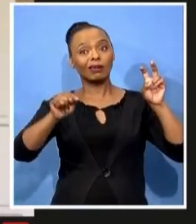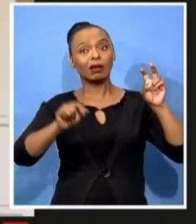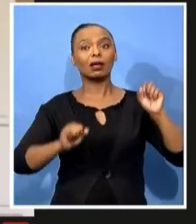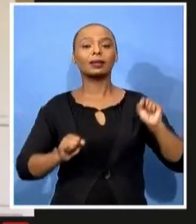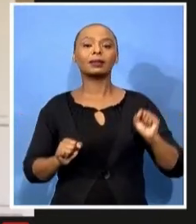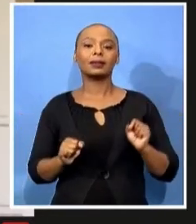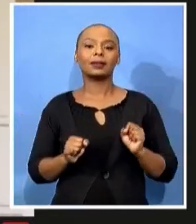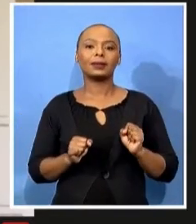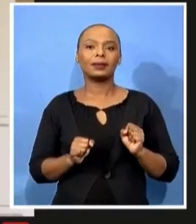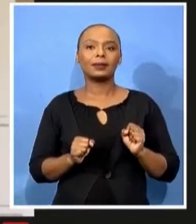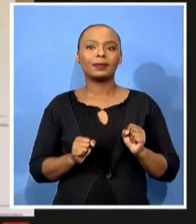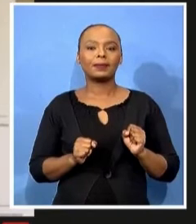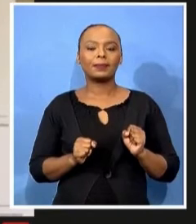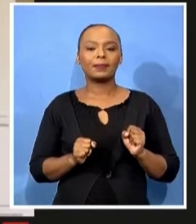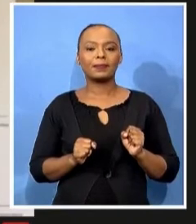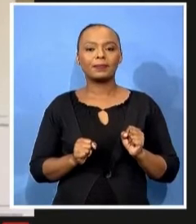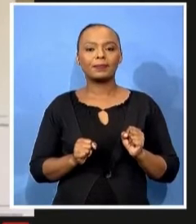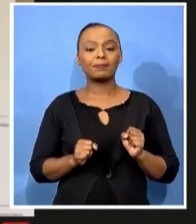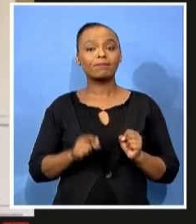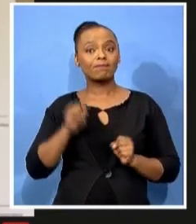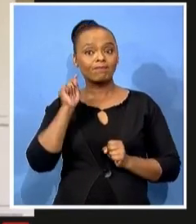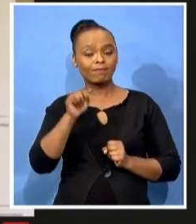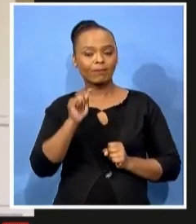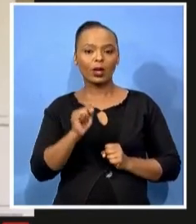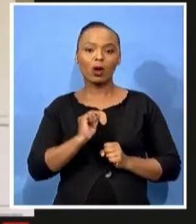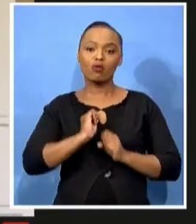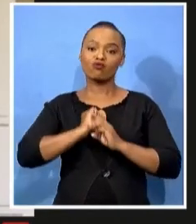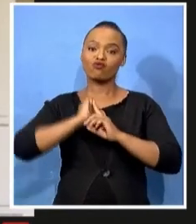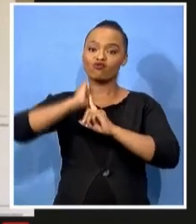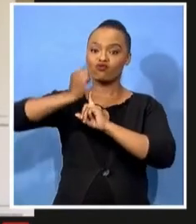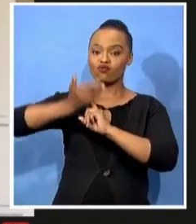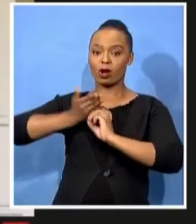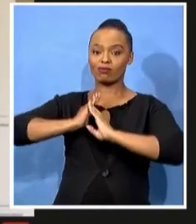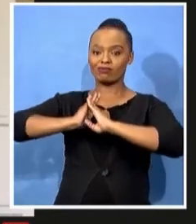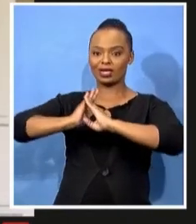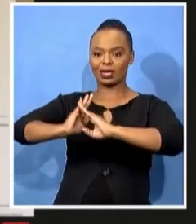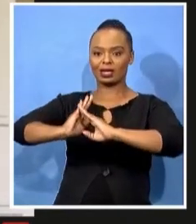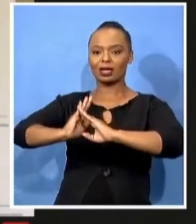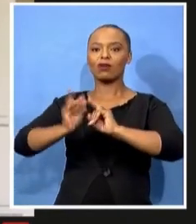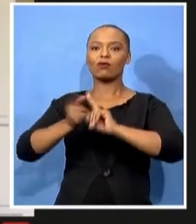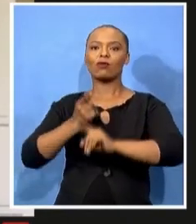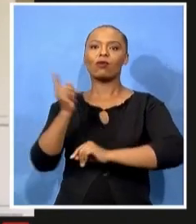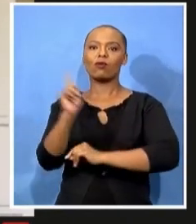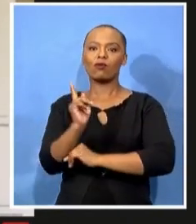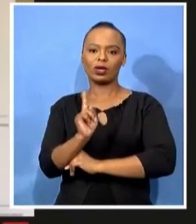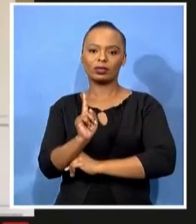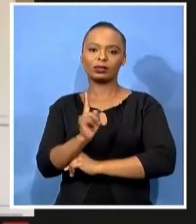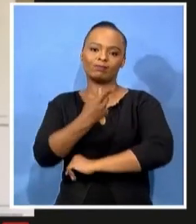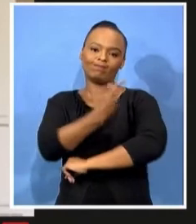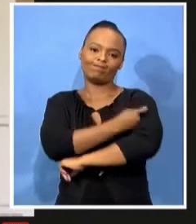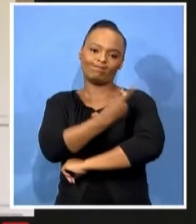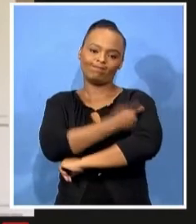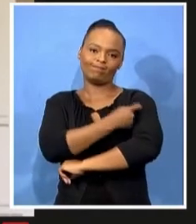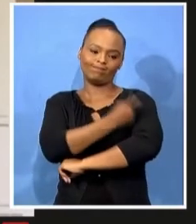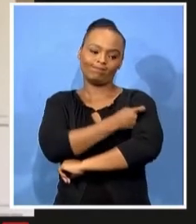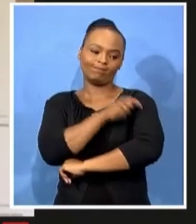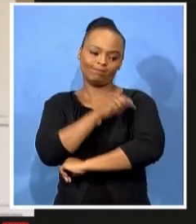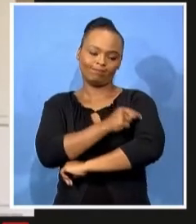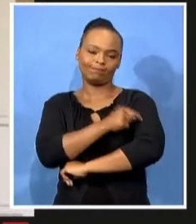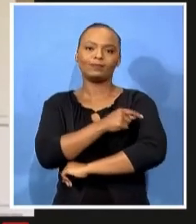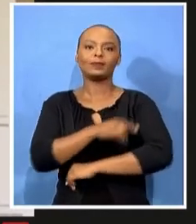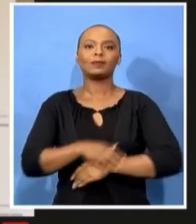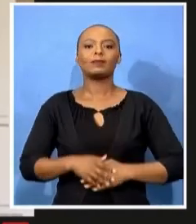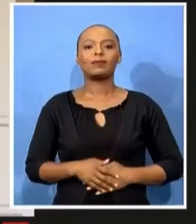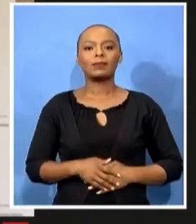of protection is going to come from the vaccination program. And we believe that in South Africa, if it was